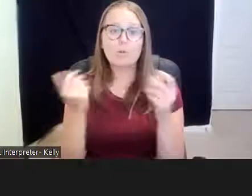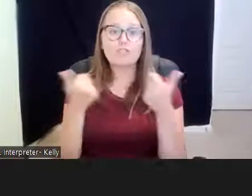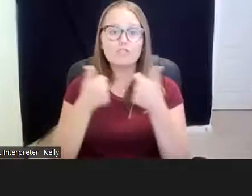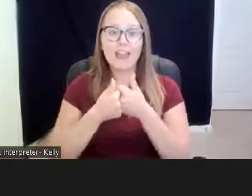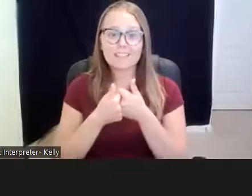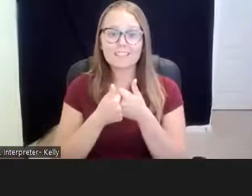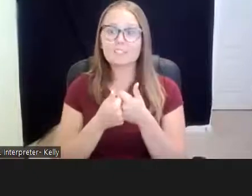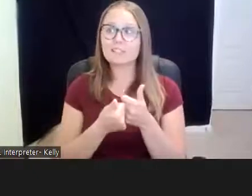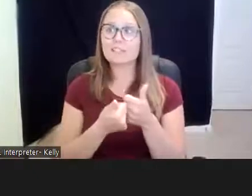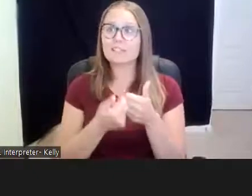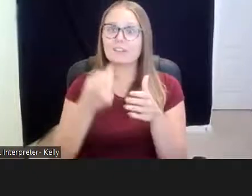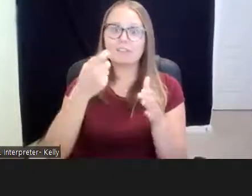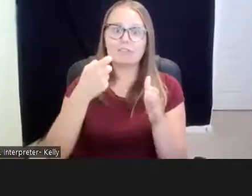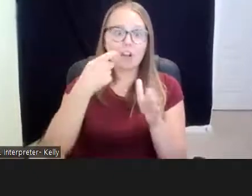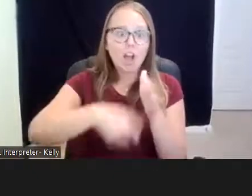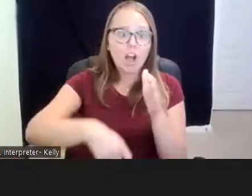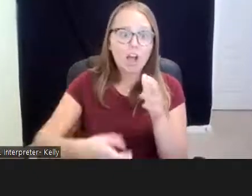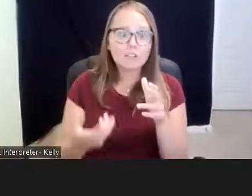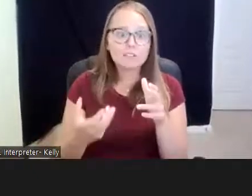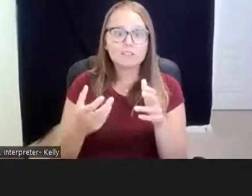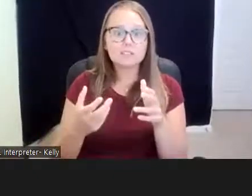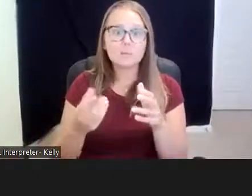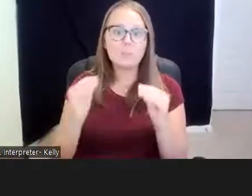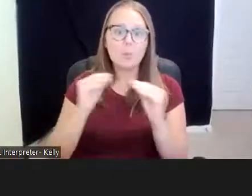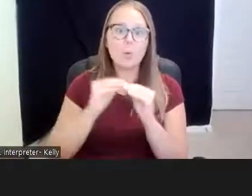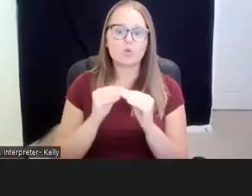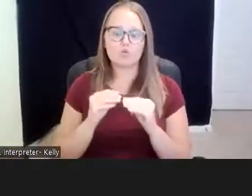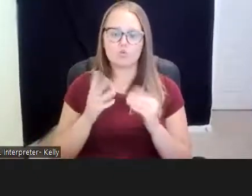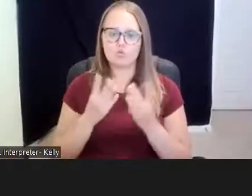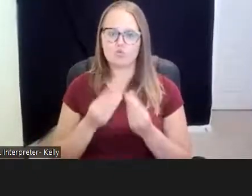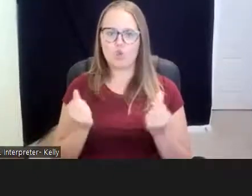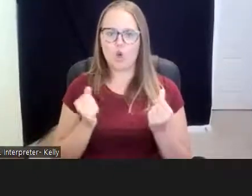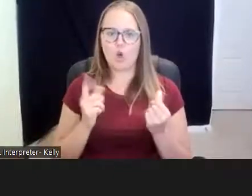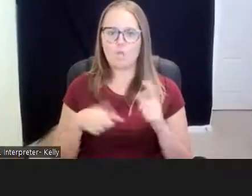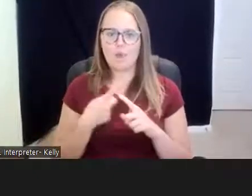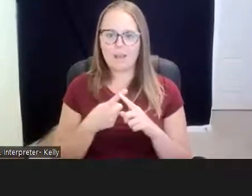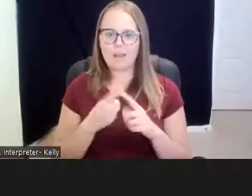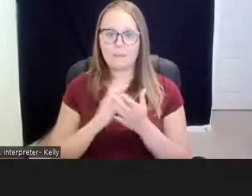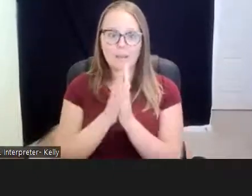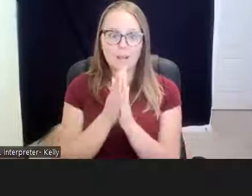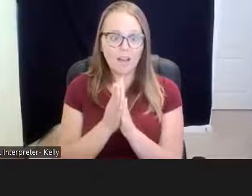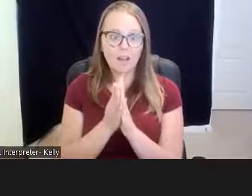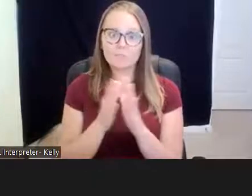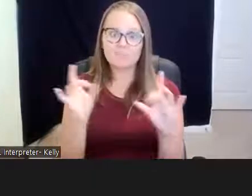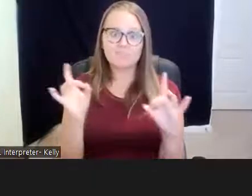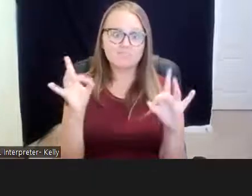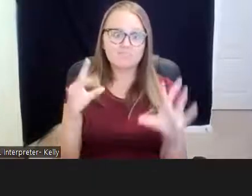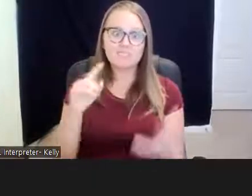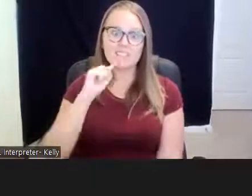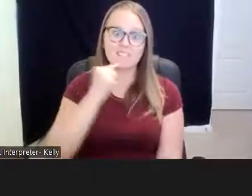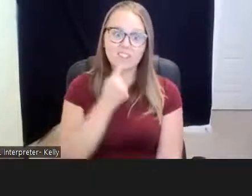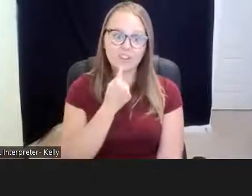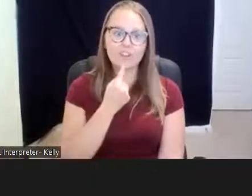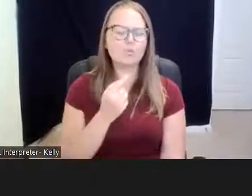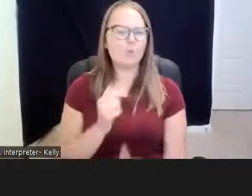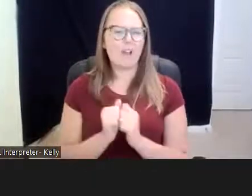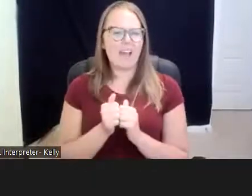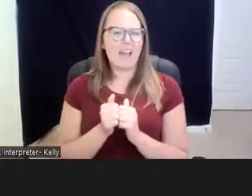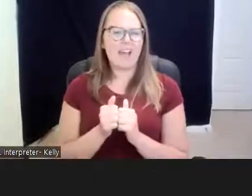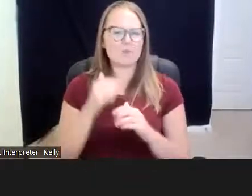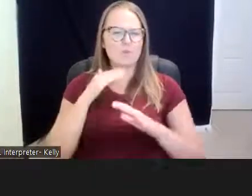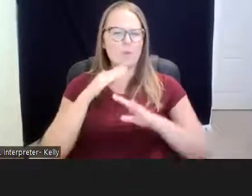costly to try and solve a problem once it does become severe. And so how do we prevent